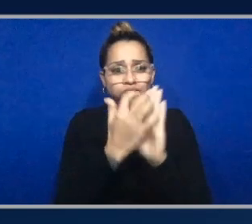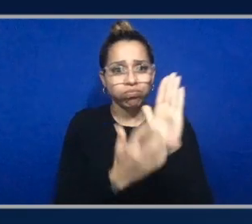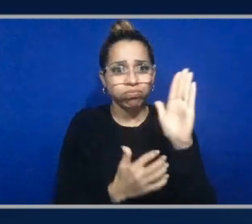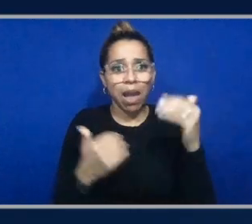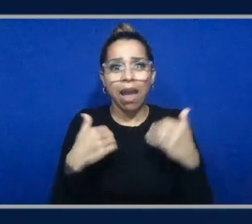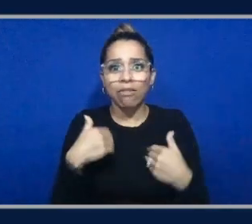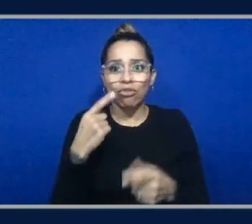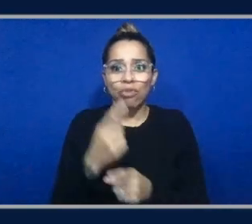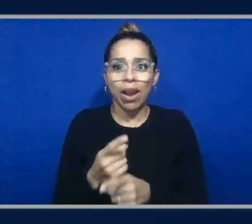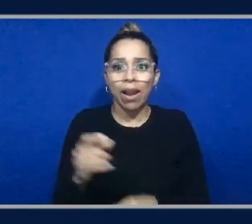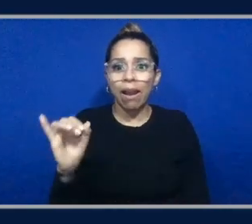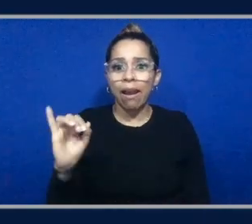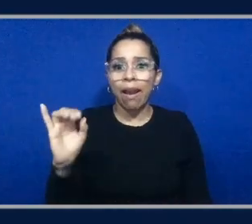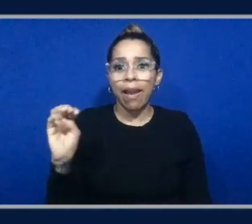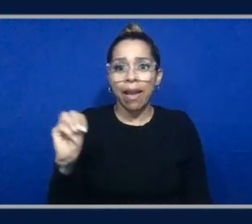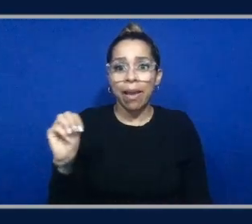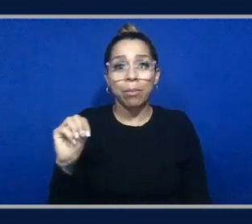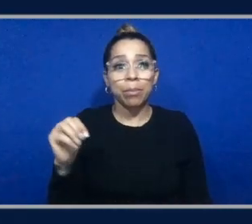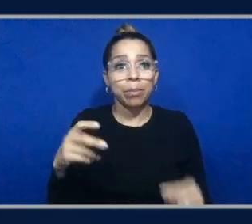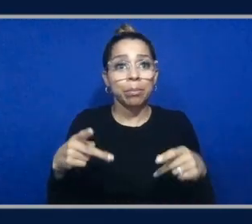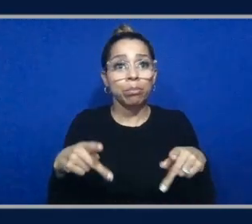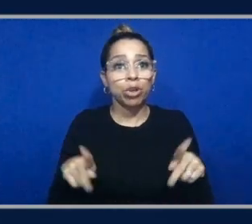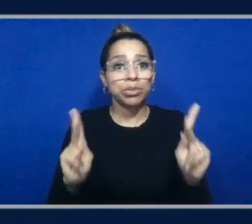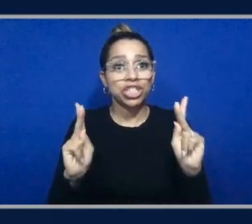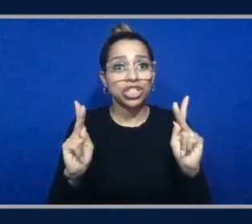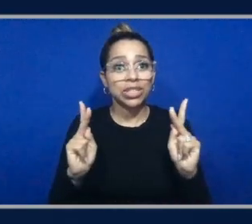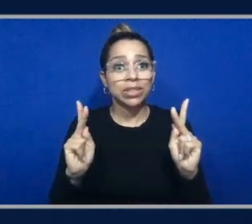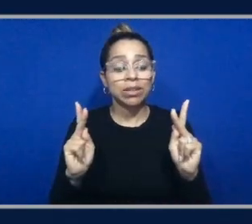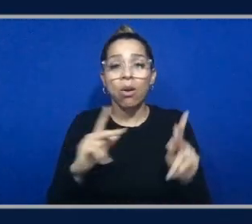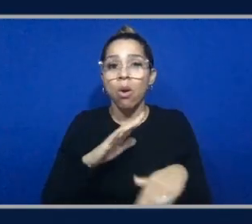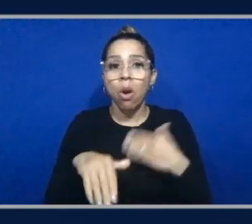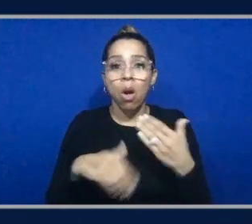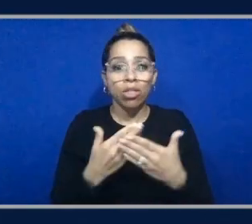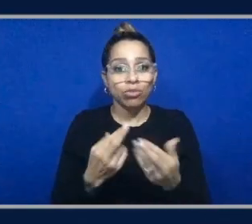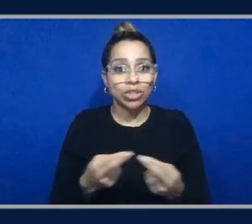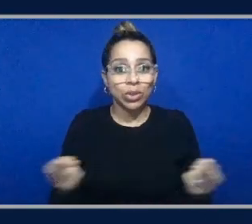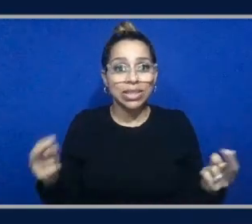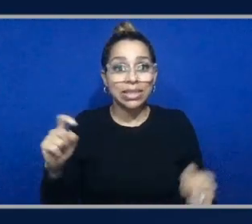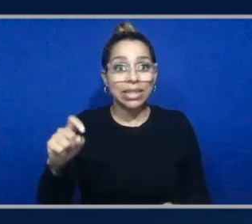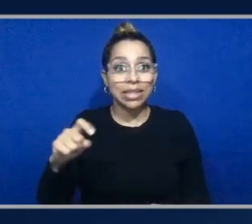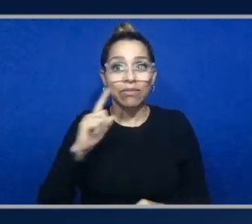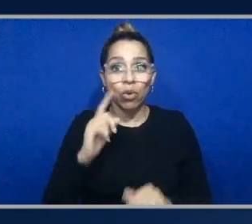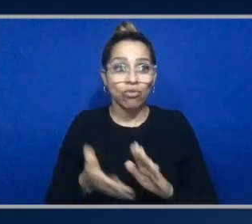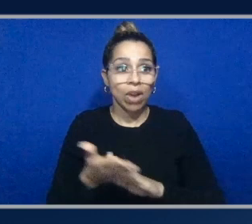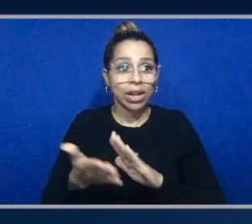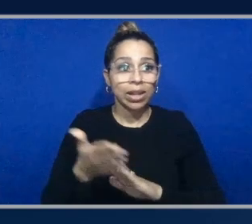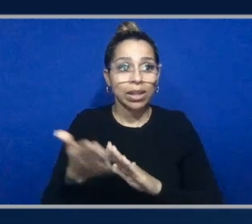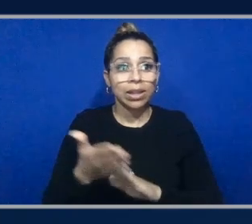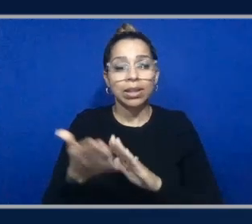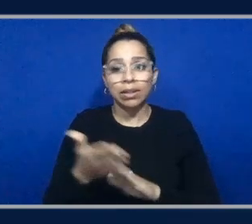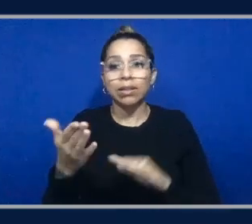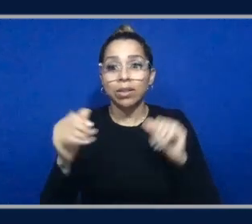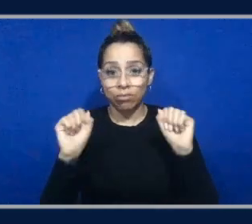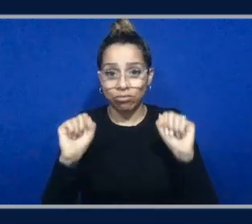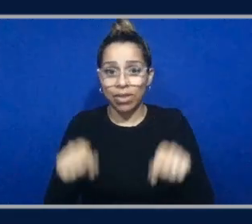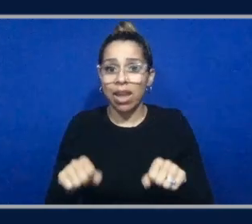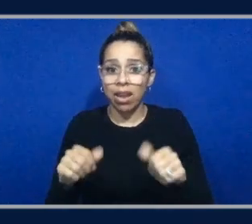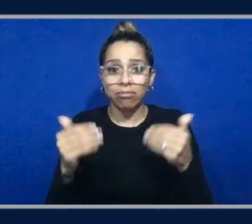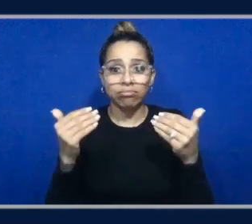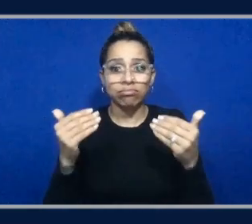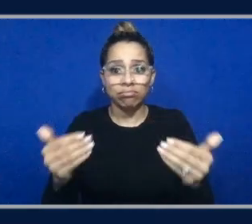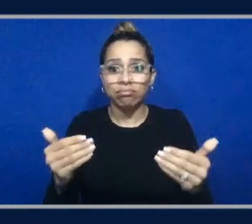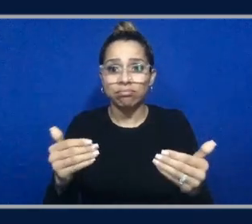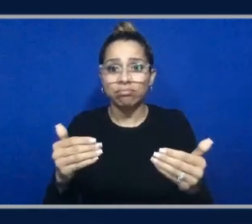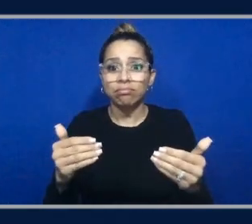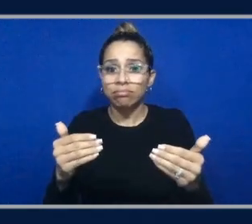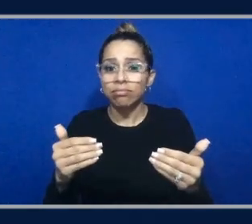permissions, typically. You know, all the resources that it might need to run this, it's explored the code base and figured that out. So I'm able to go from